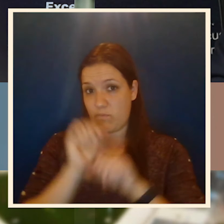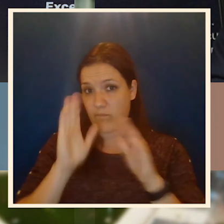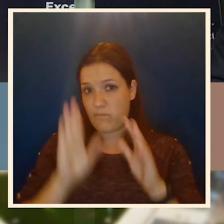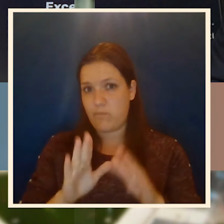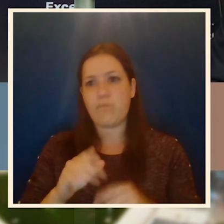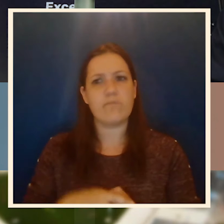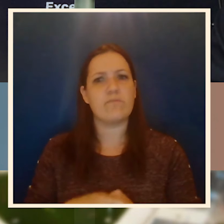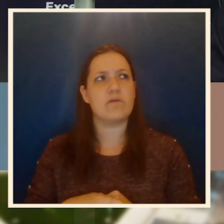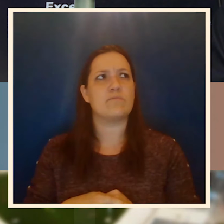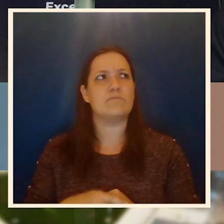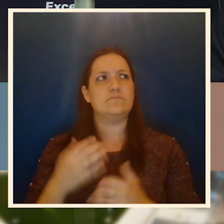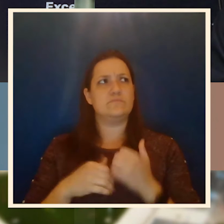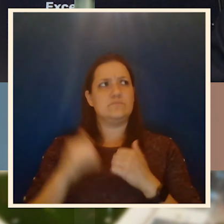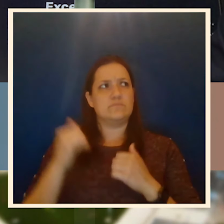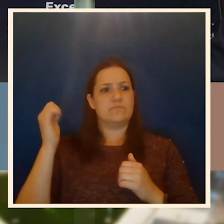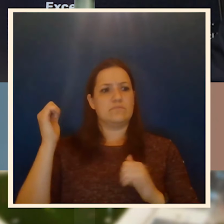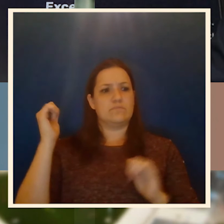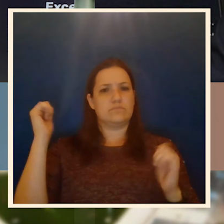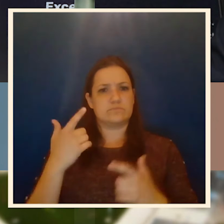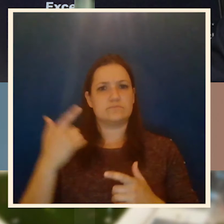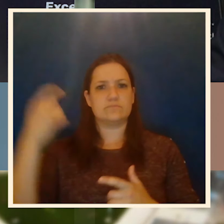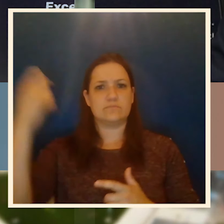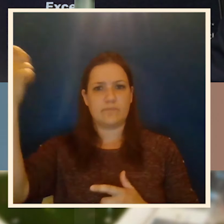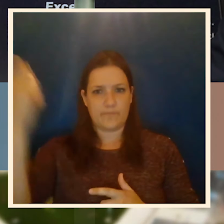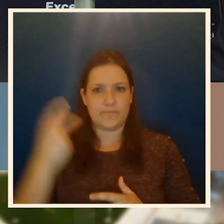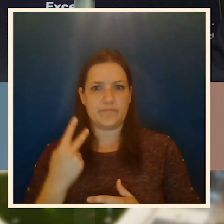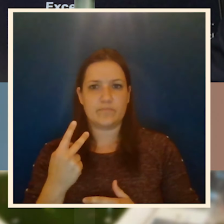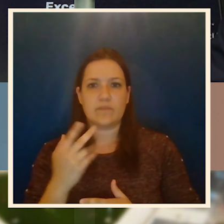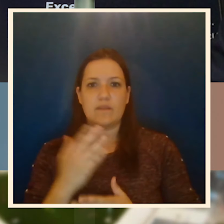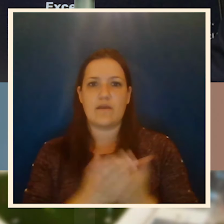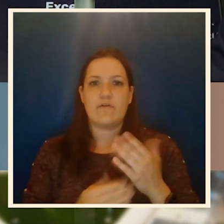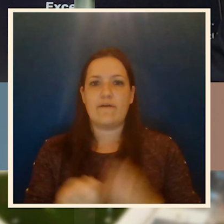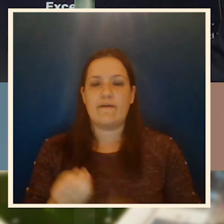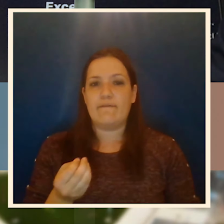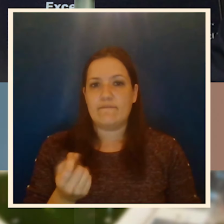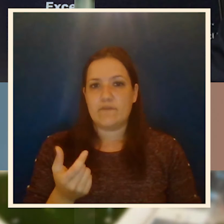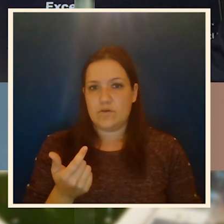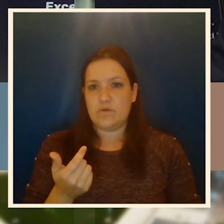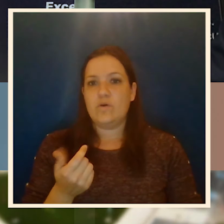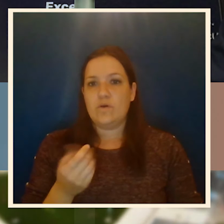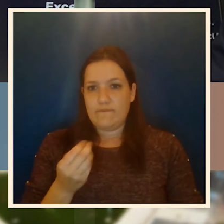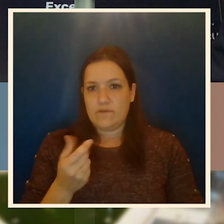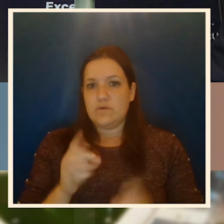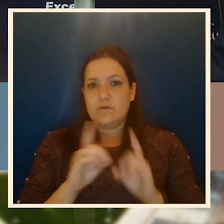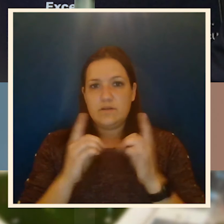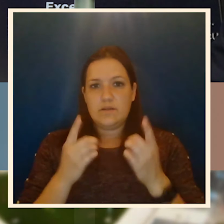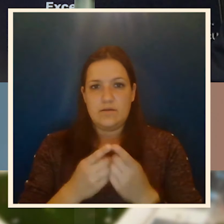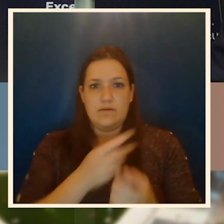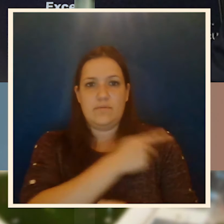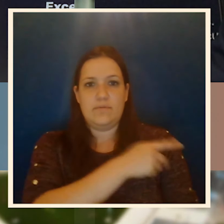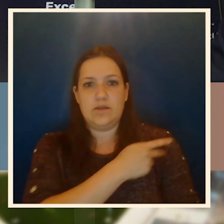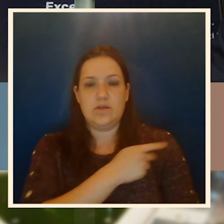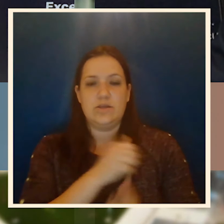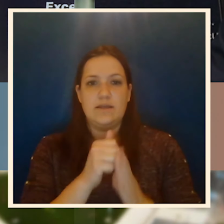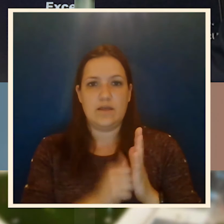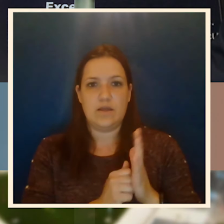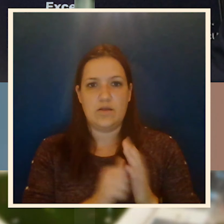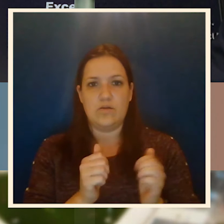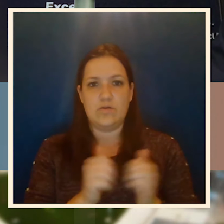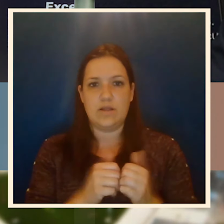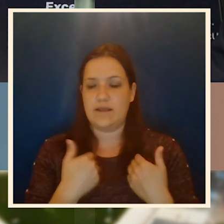about all of them have returned. There are still a couple departments, patient accounting,